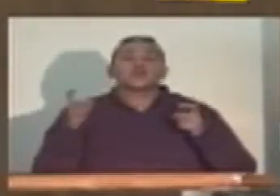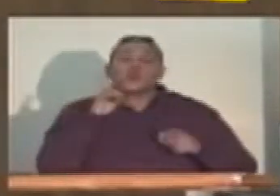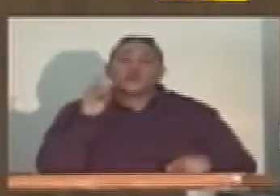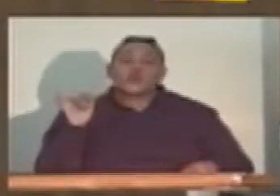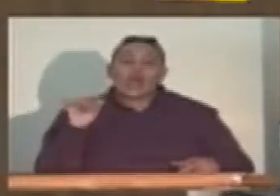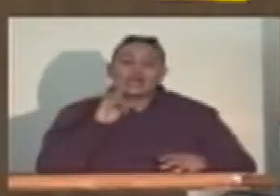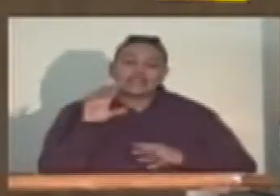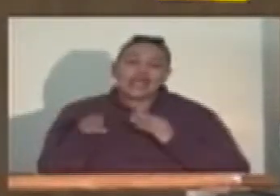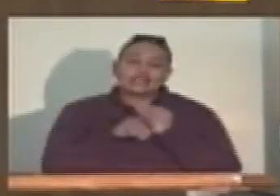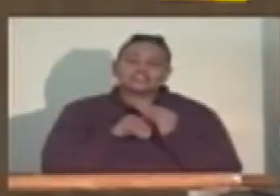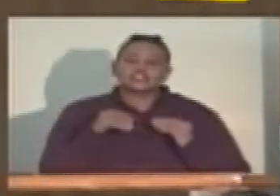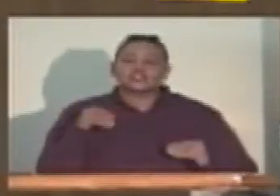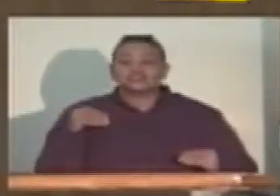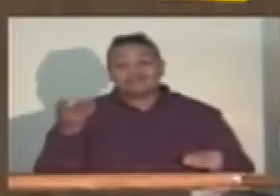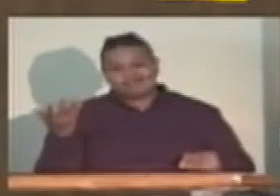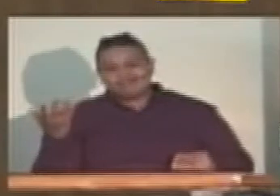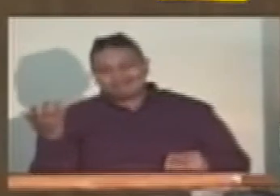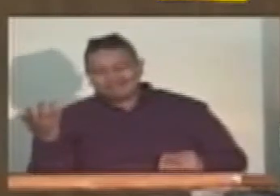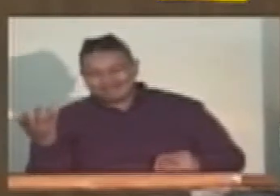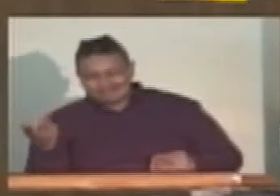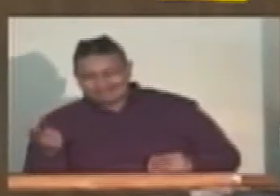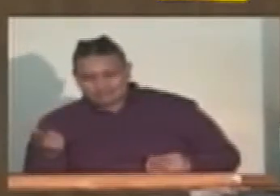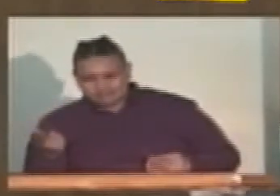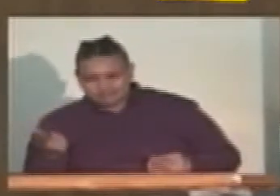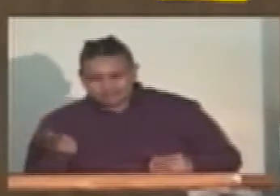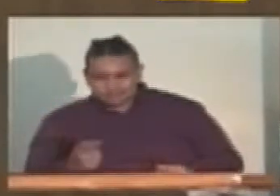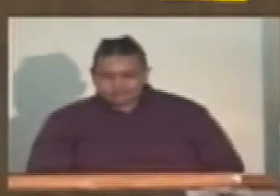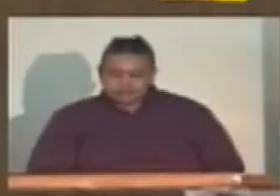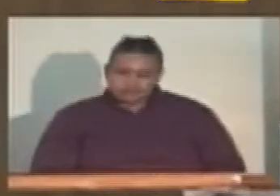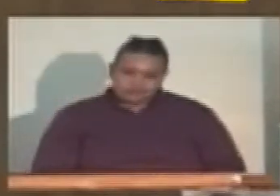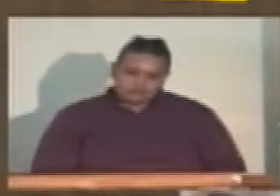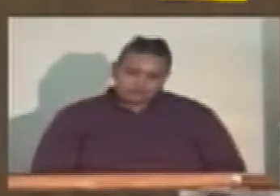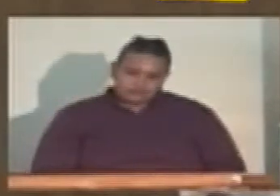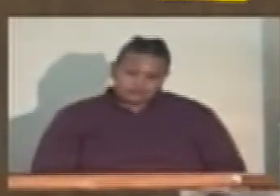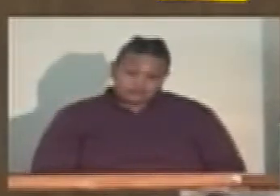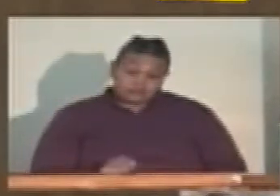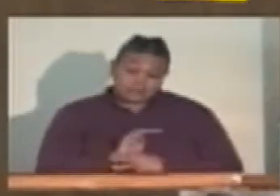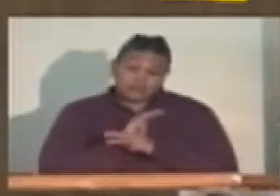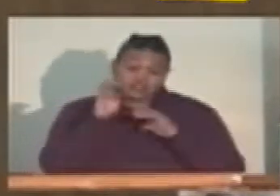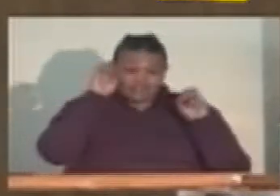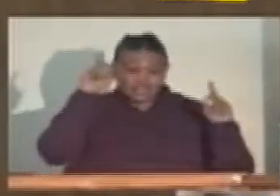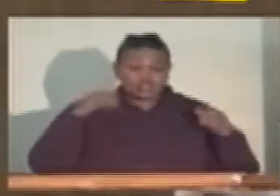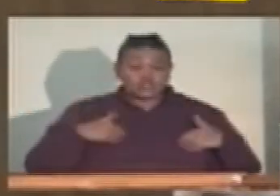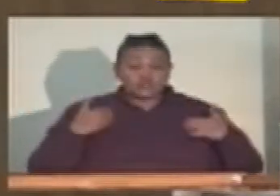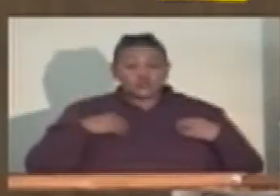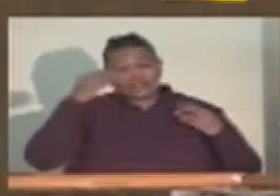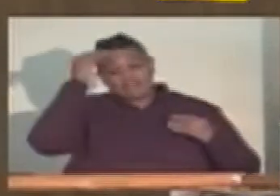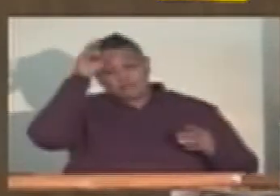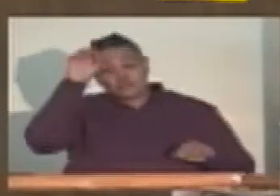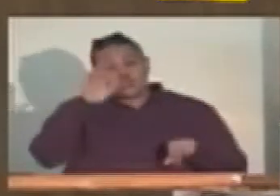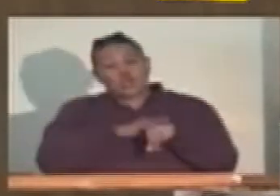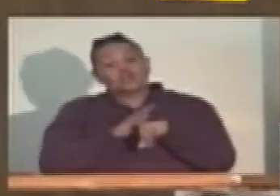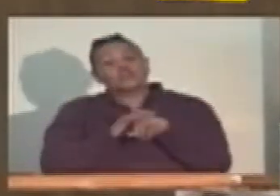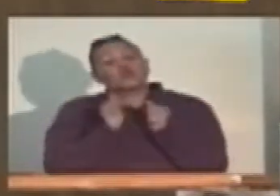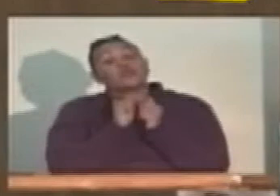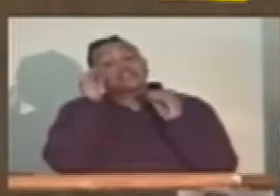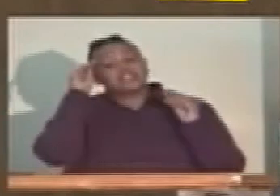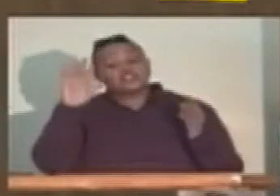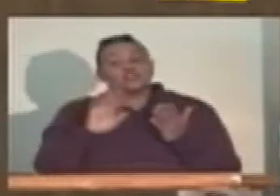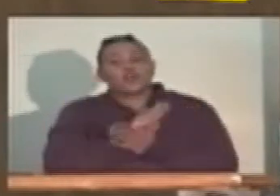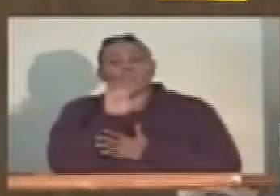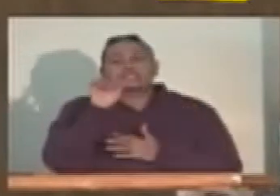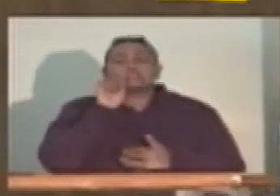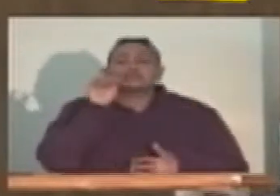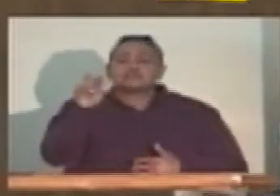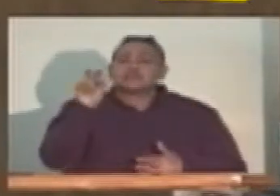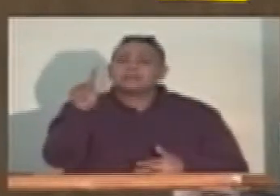in addition to pedagogy. The Minister of Education, Youth and Information must consult with the teachers' colleges and revisit the